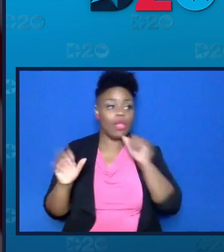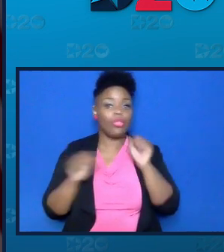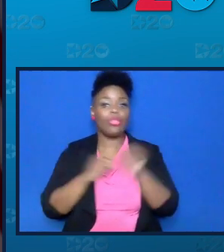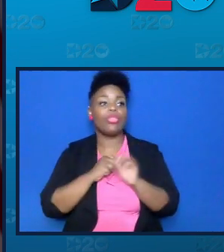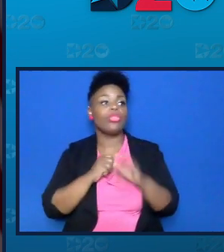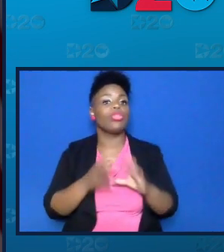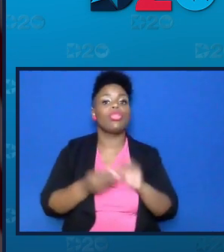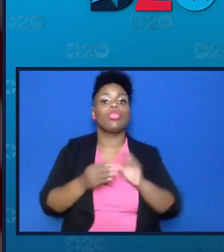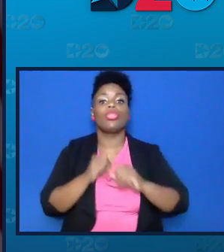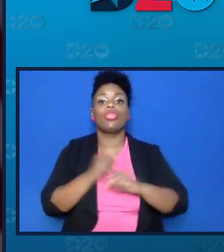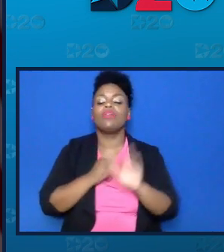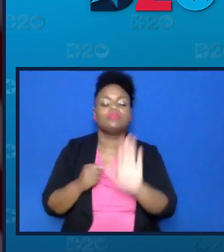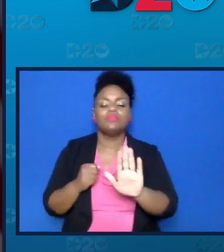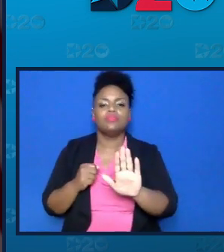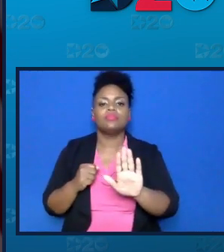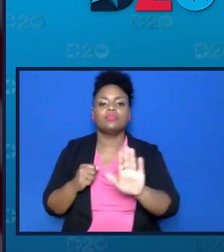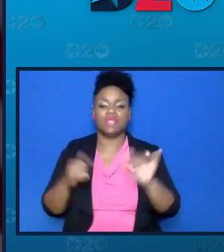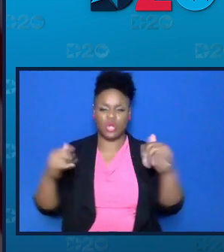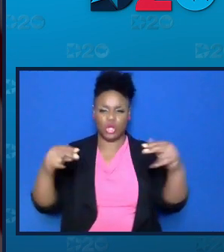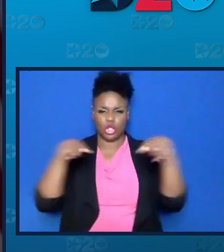judge this president on the facts.